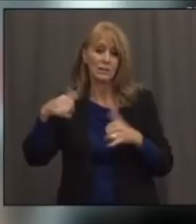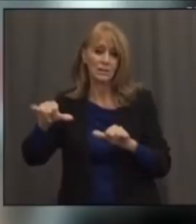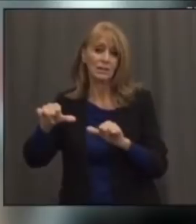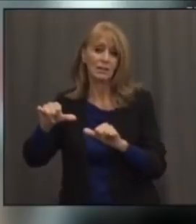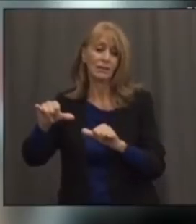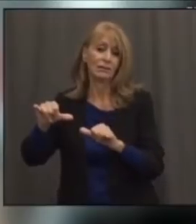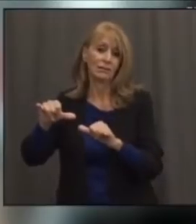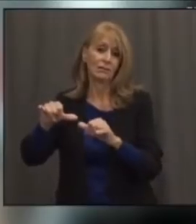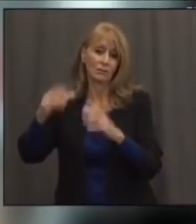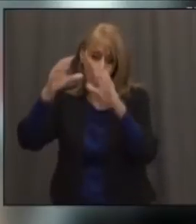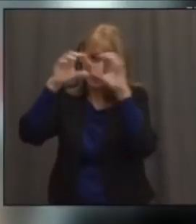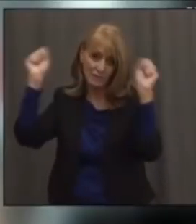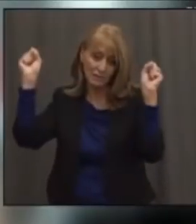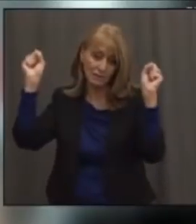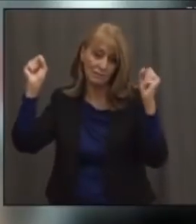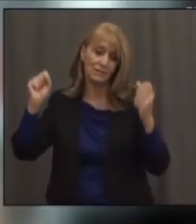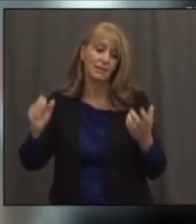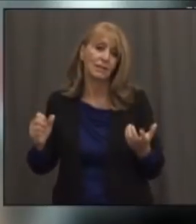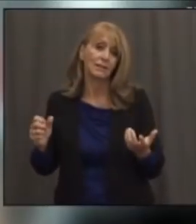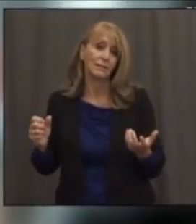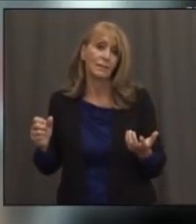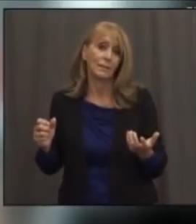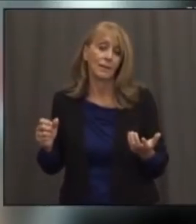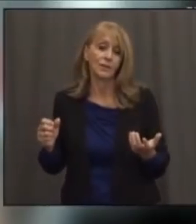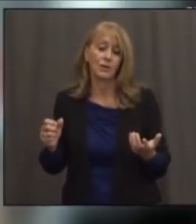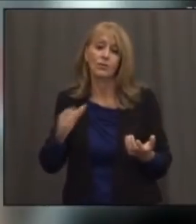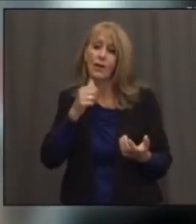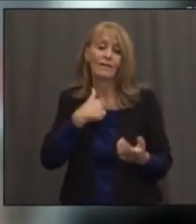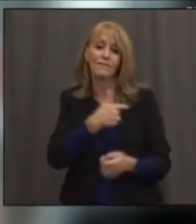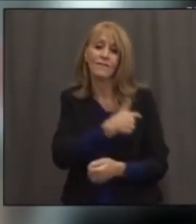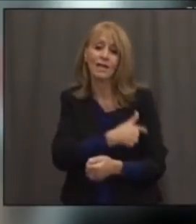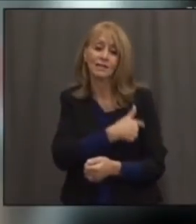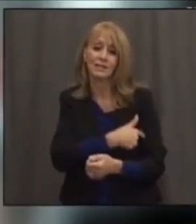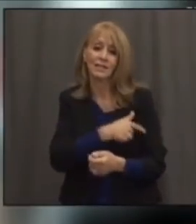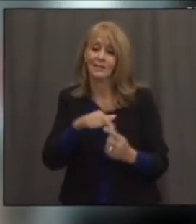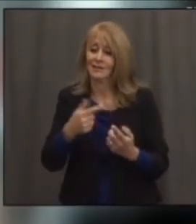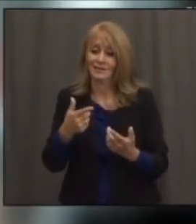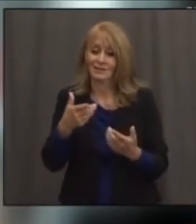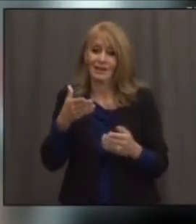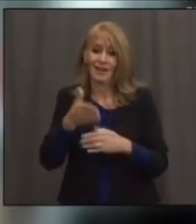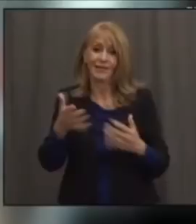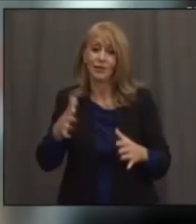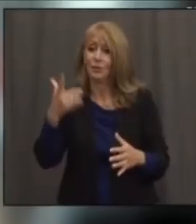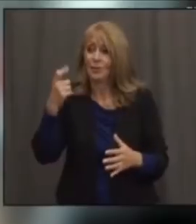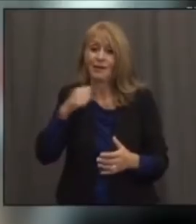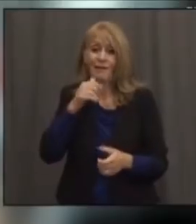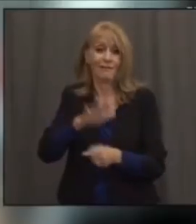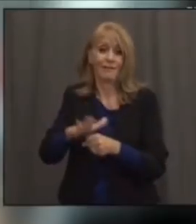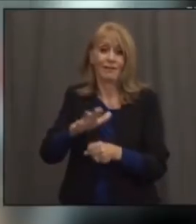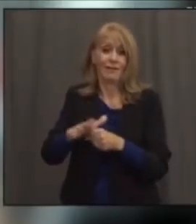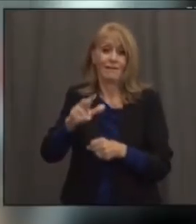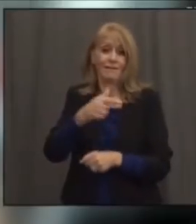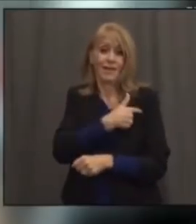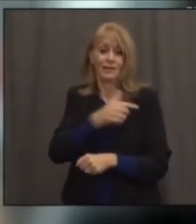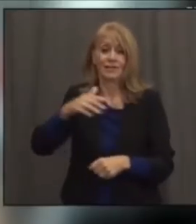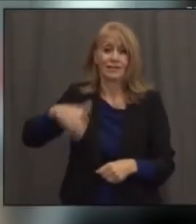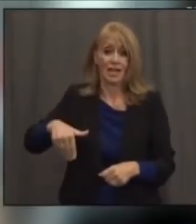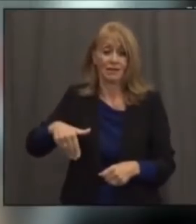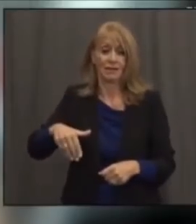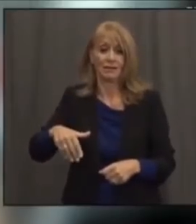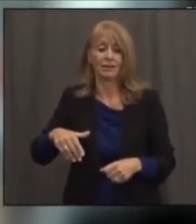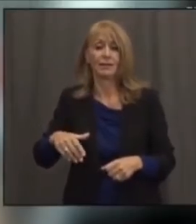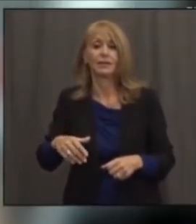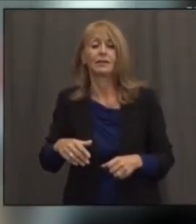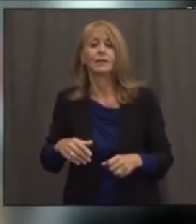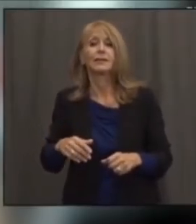a broad rollout of the vaccine until much later, just because the supplies weren't there. I think that this